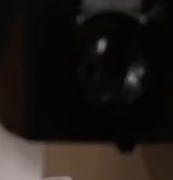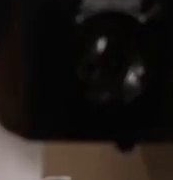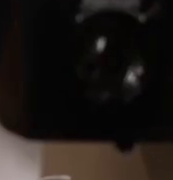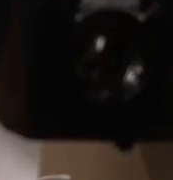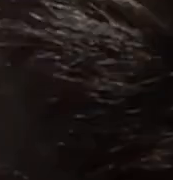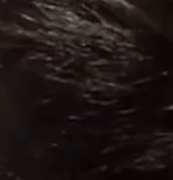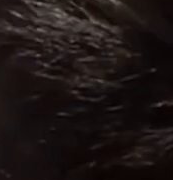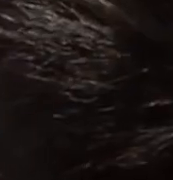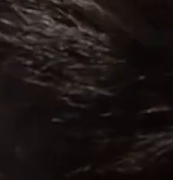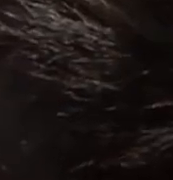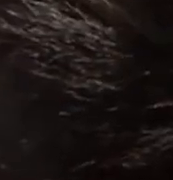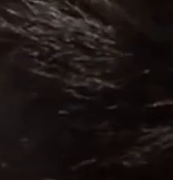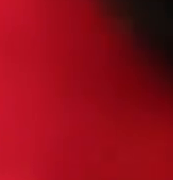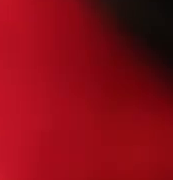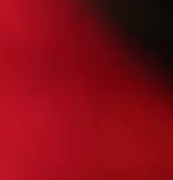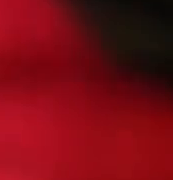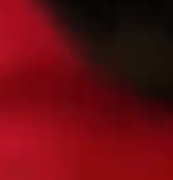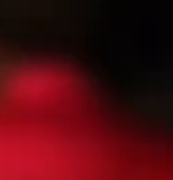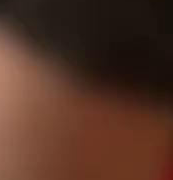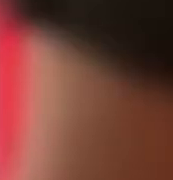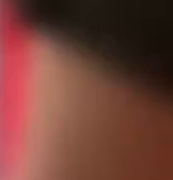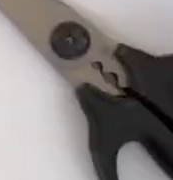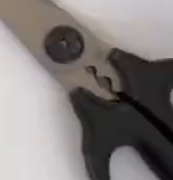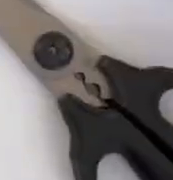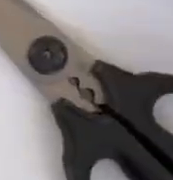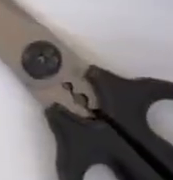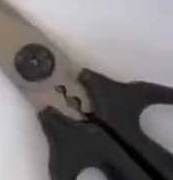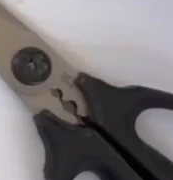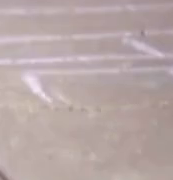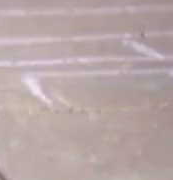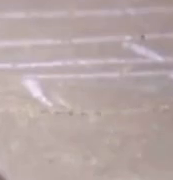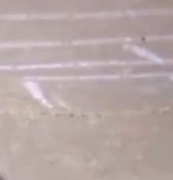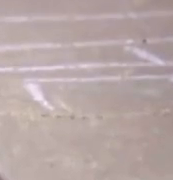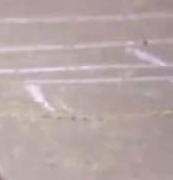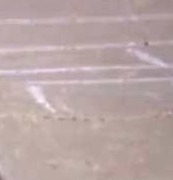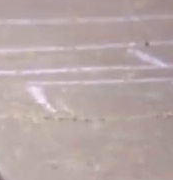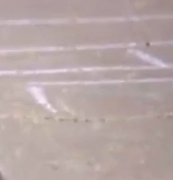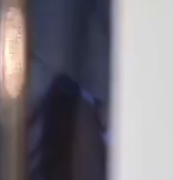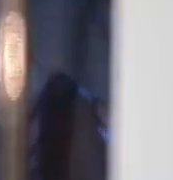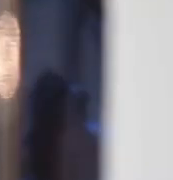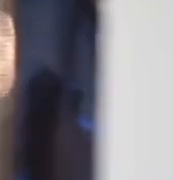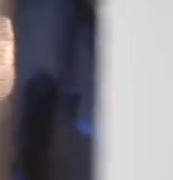For everyone who pulled together from a distance.